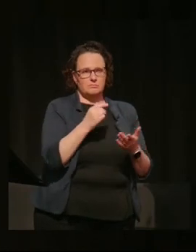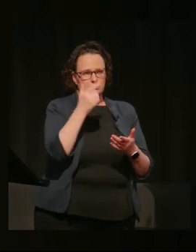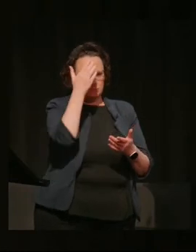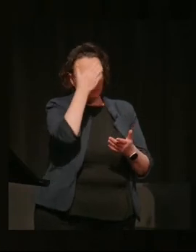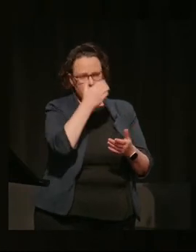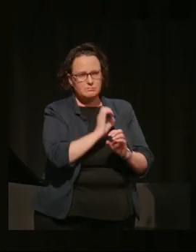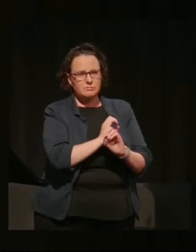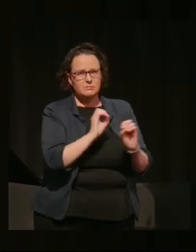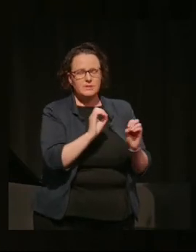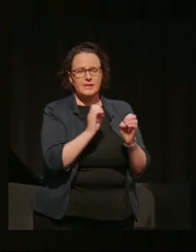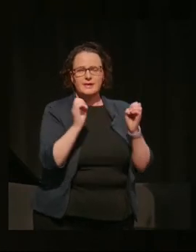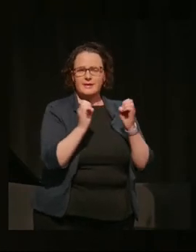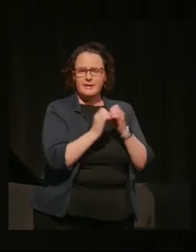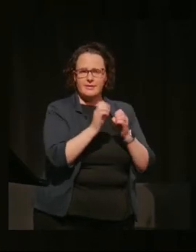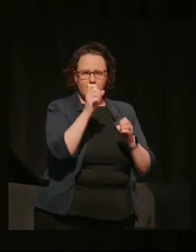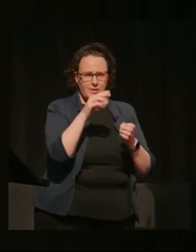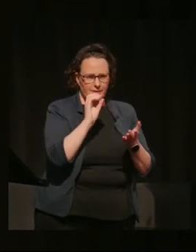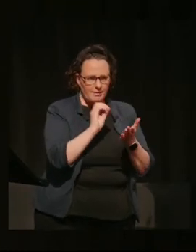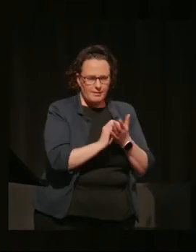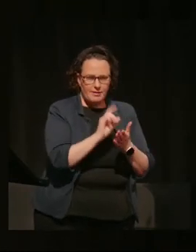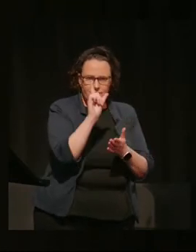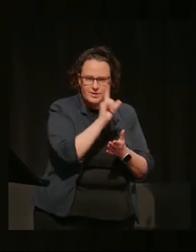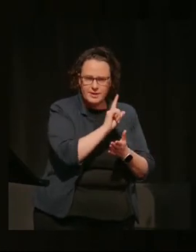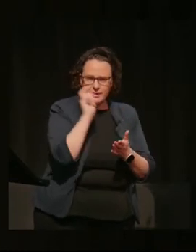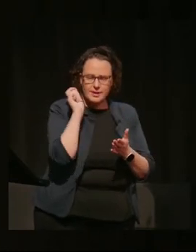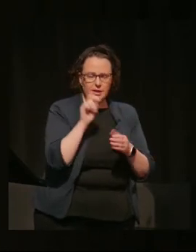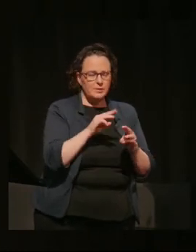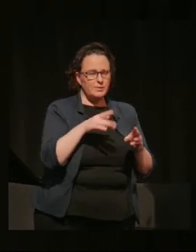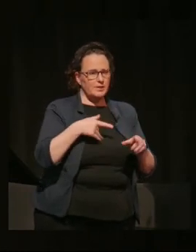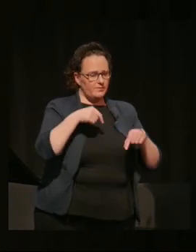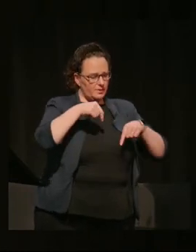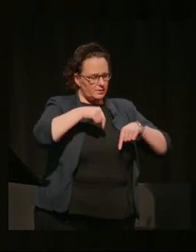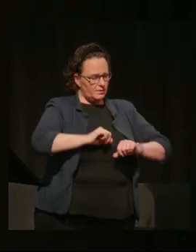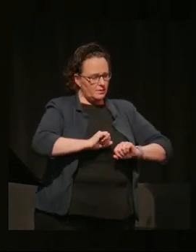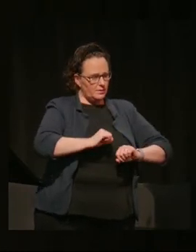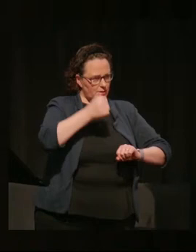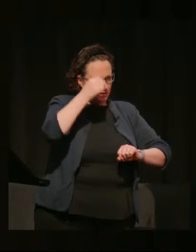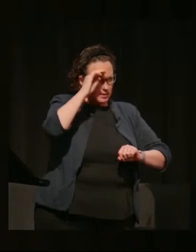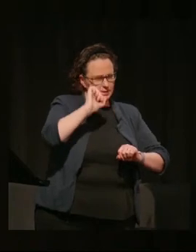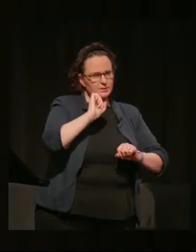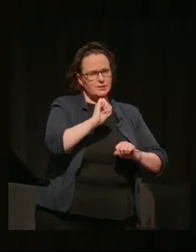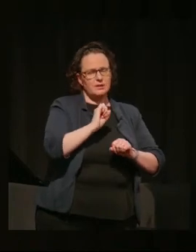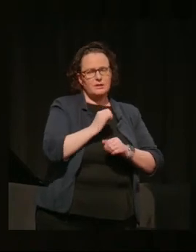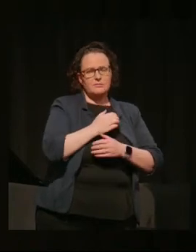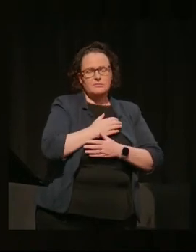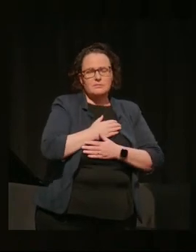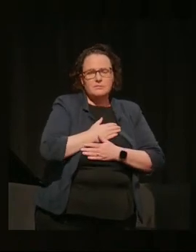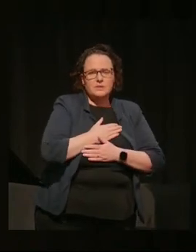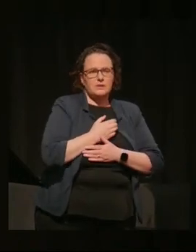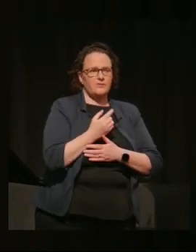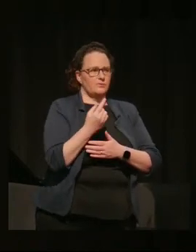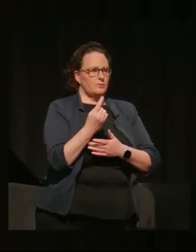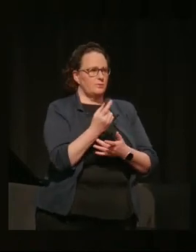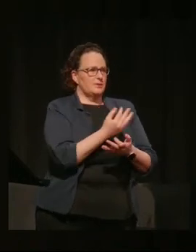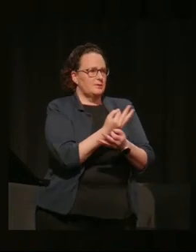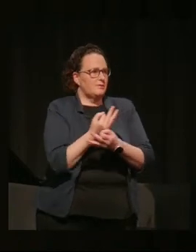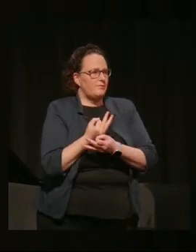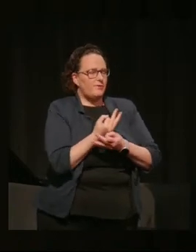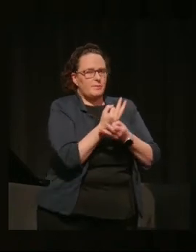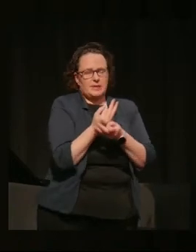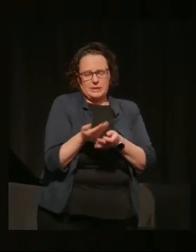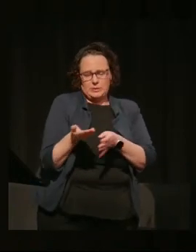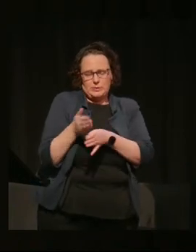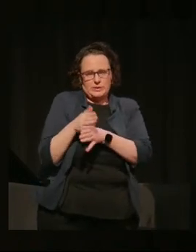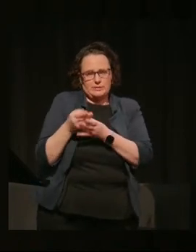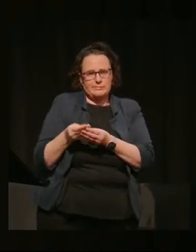Every victim has a name. There are people living in Ireland who have lost cherished family members in the Holocaust and